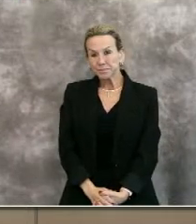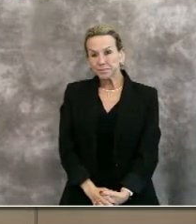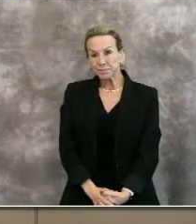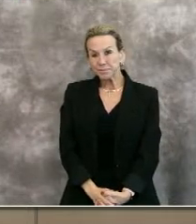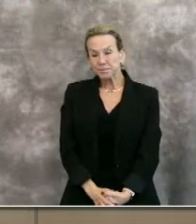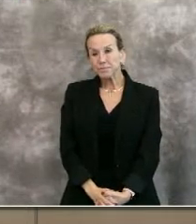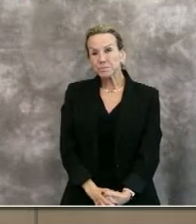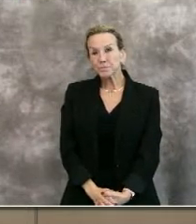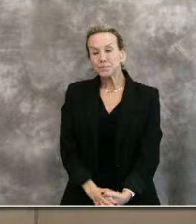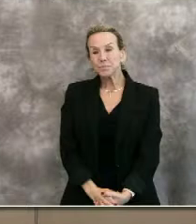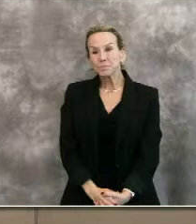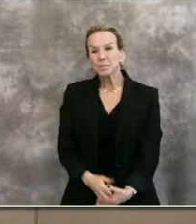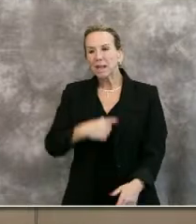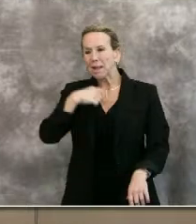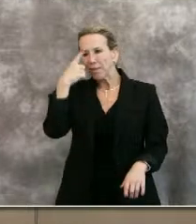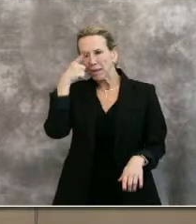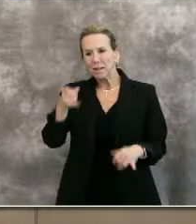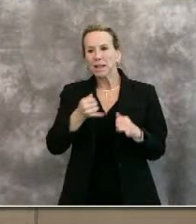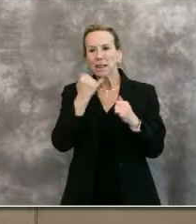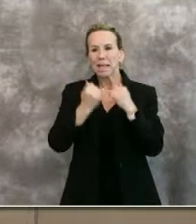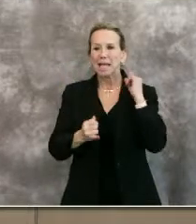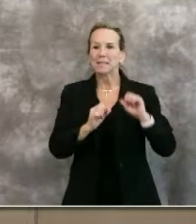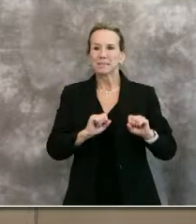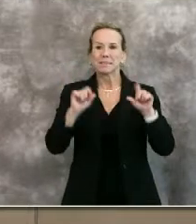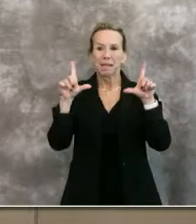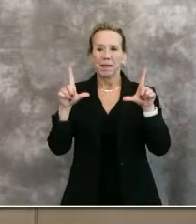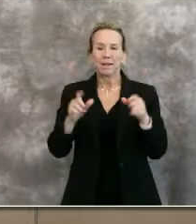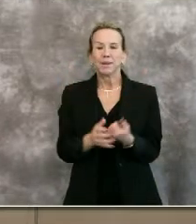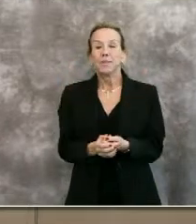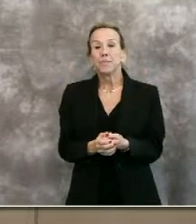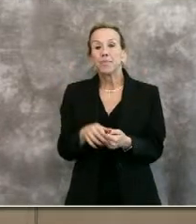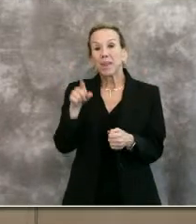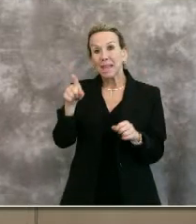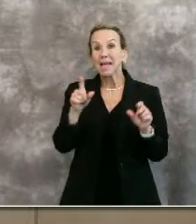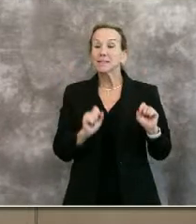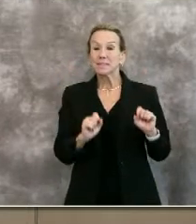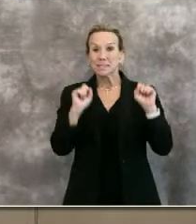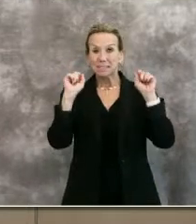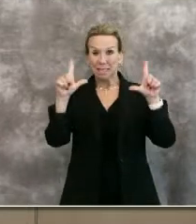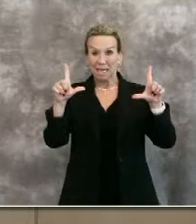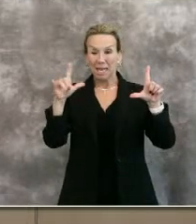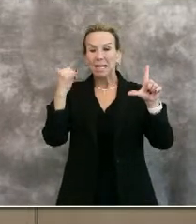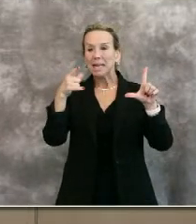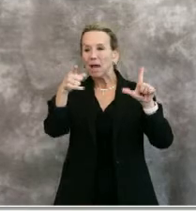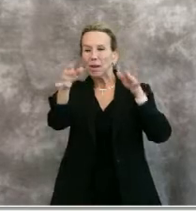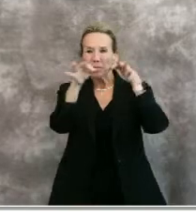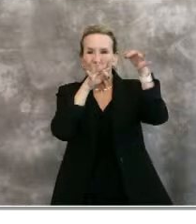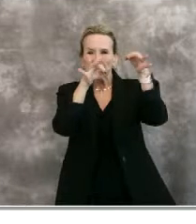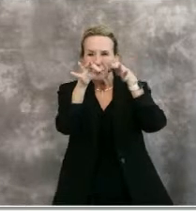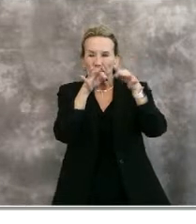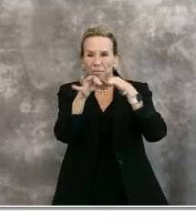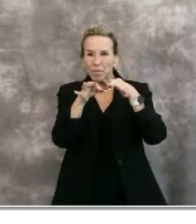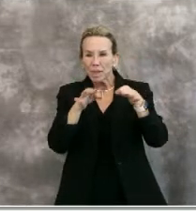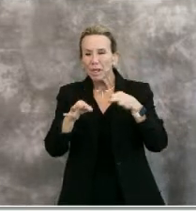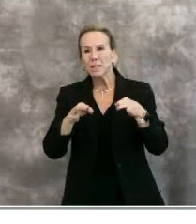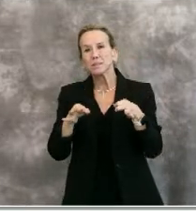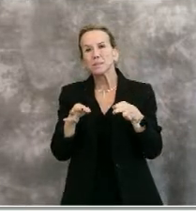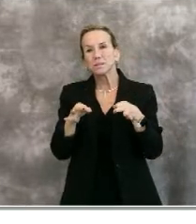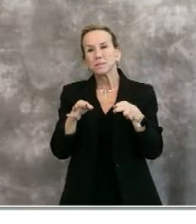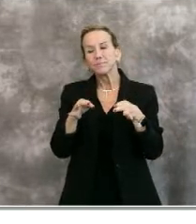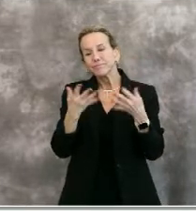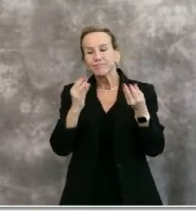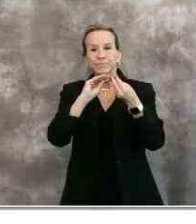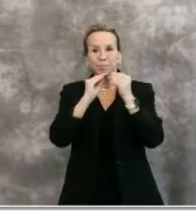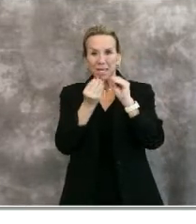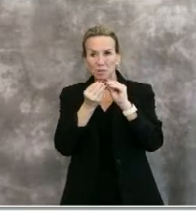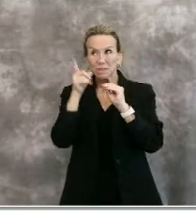So I think this is our last slide. This is the slide that outlines the metric